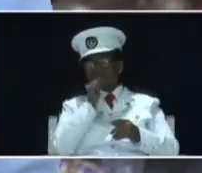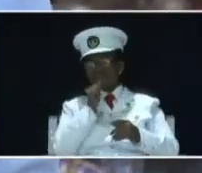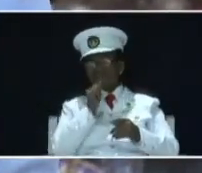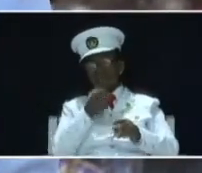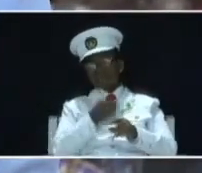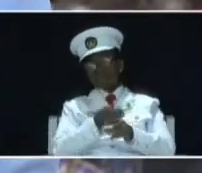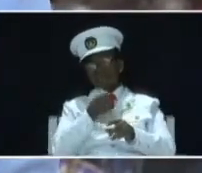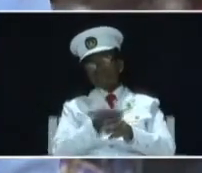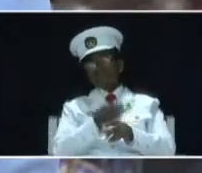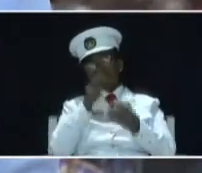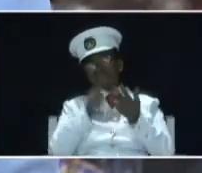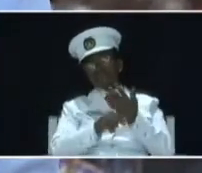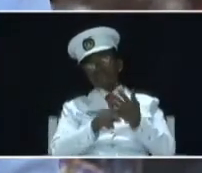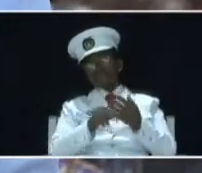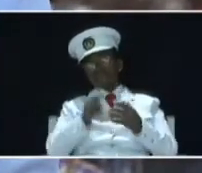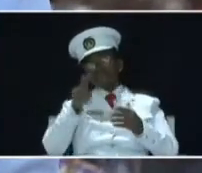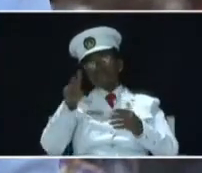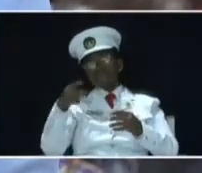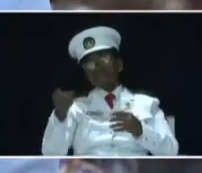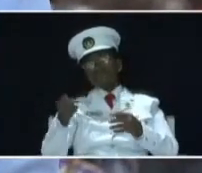2 Timothy chapter 2 verse